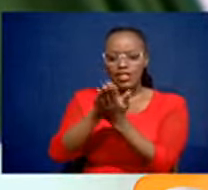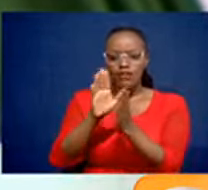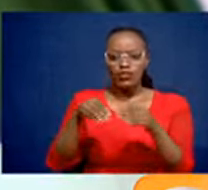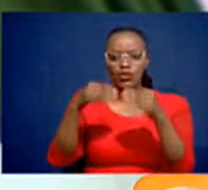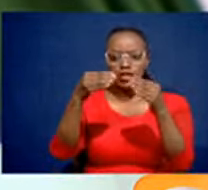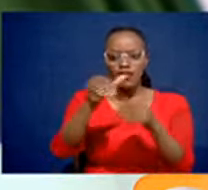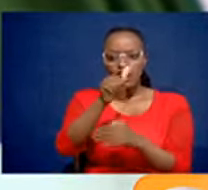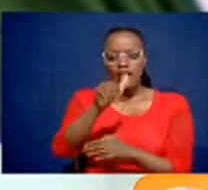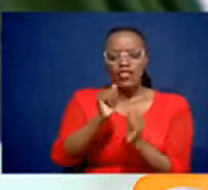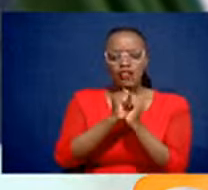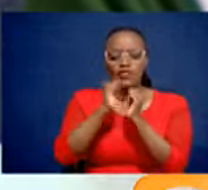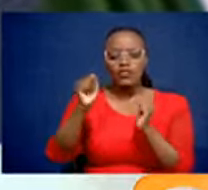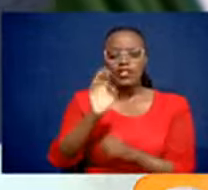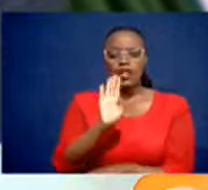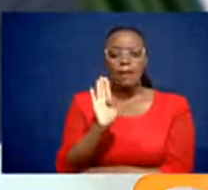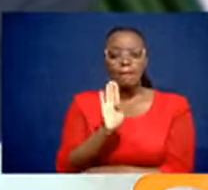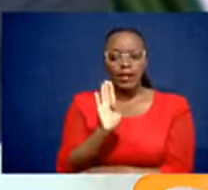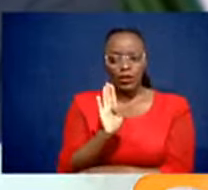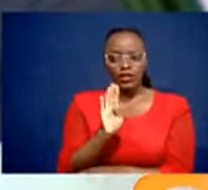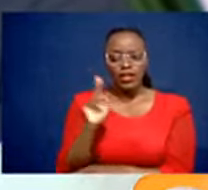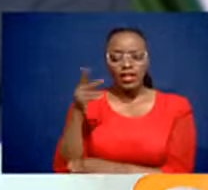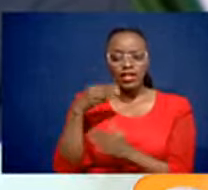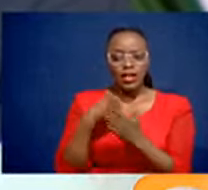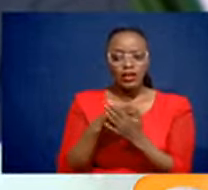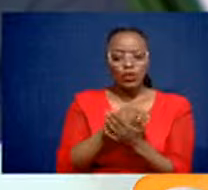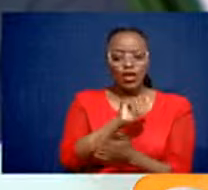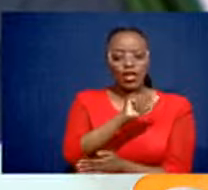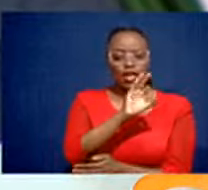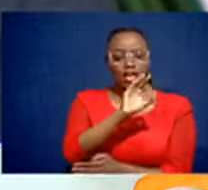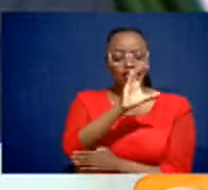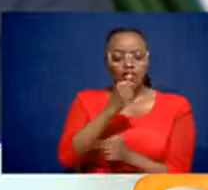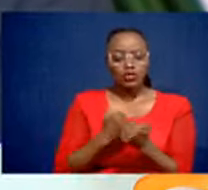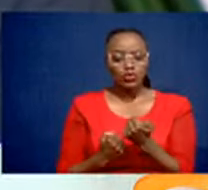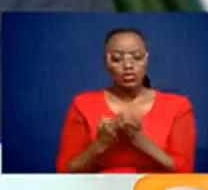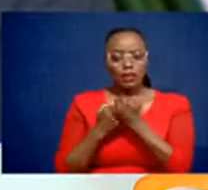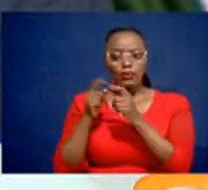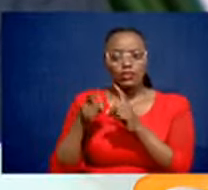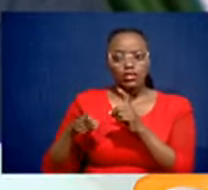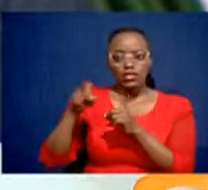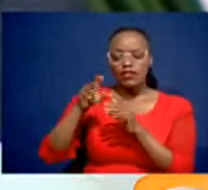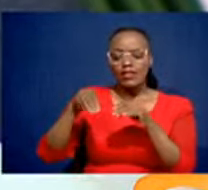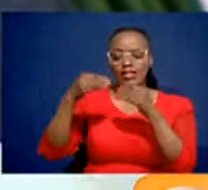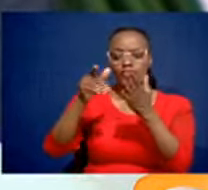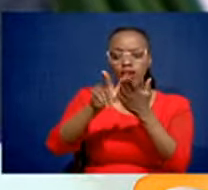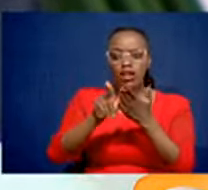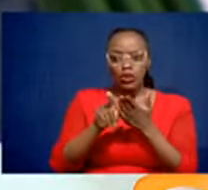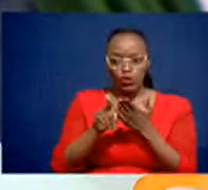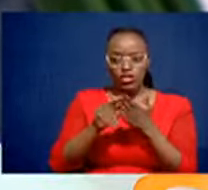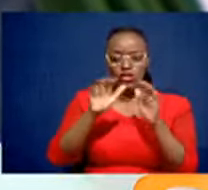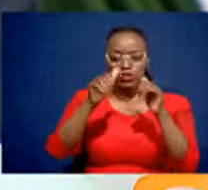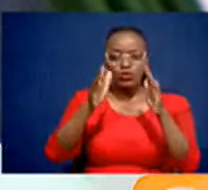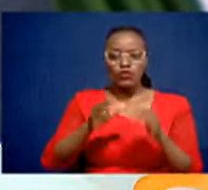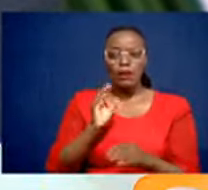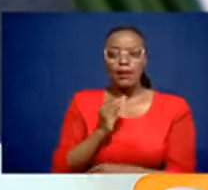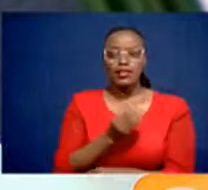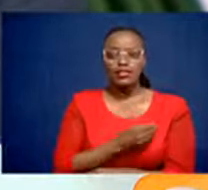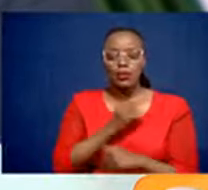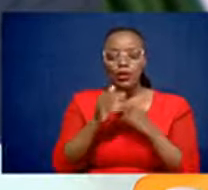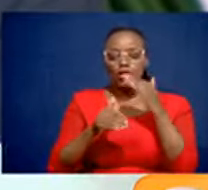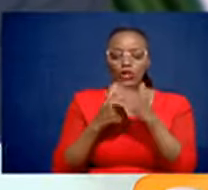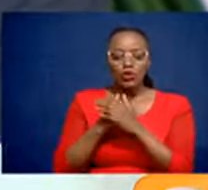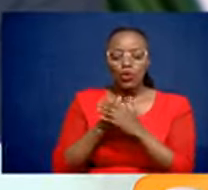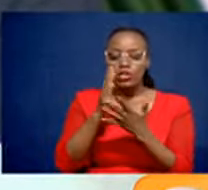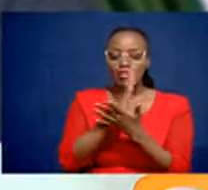Kenya shillings 15 billion to AFC to support increased lending to our farmers in all